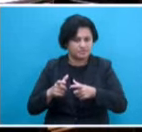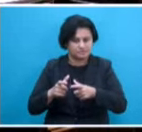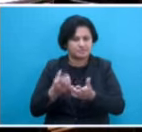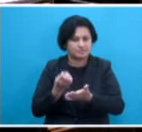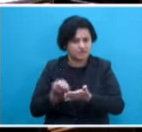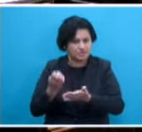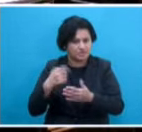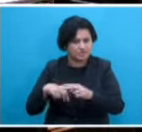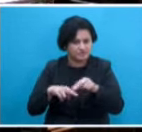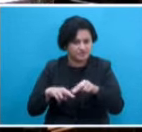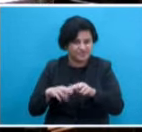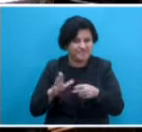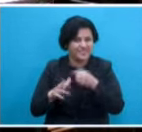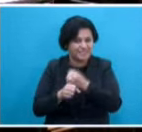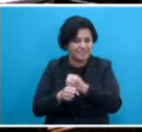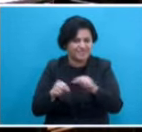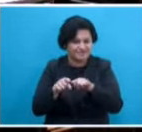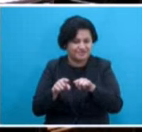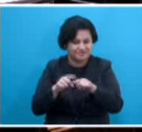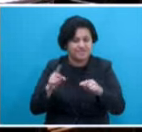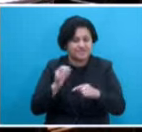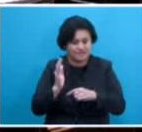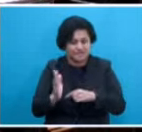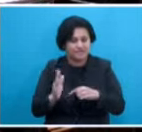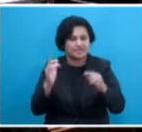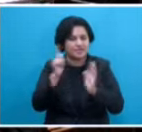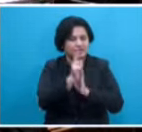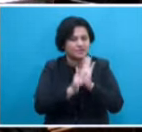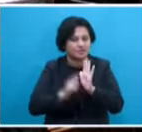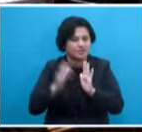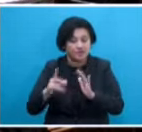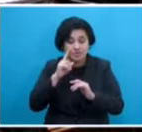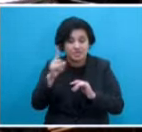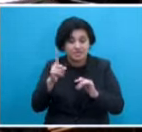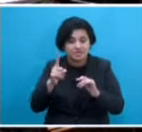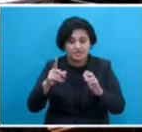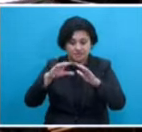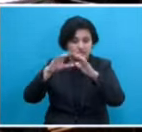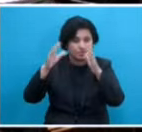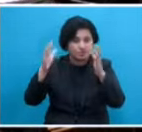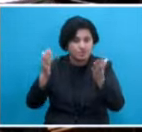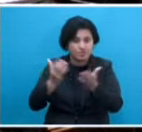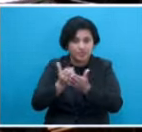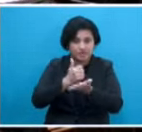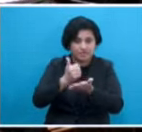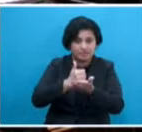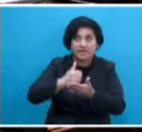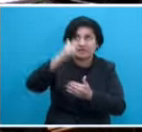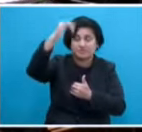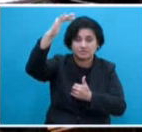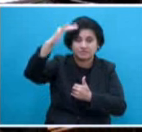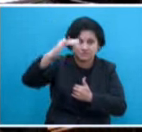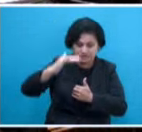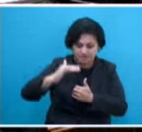easy doing business in Fiji. The ease of doing business world ranking of Fiji dropped from 43rd in 2008 to